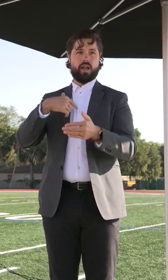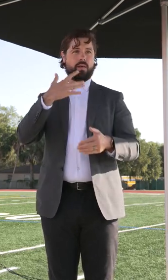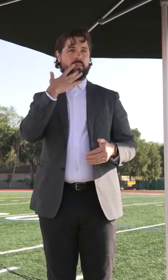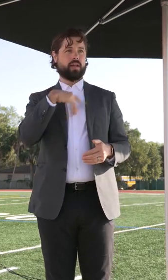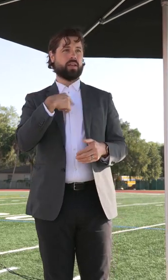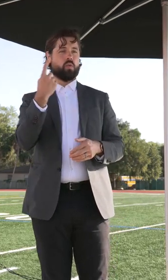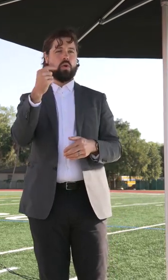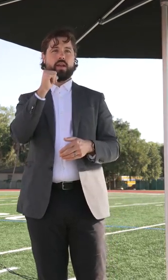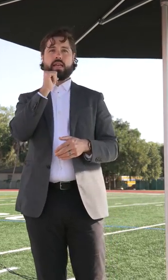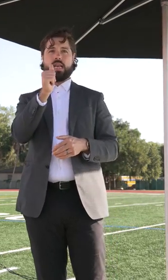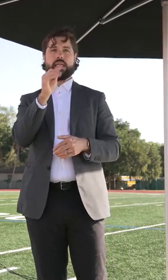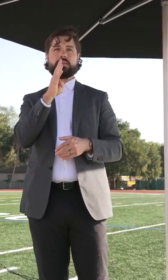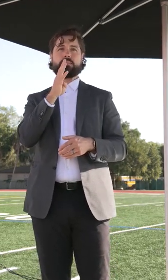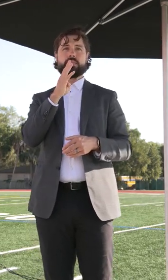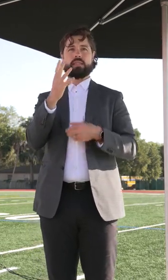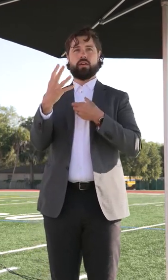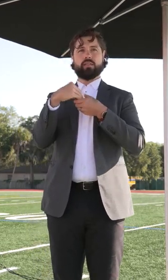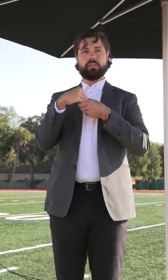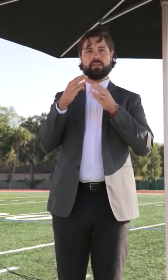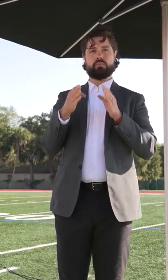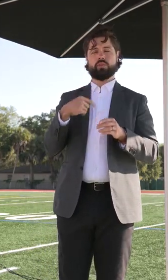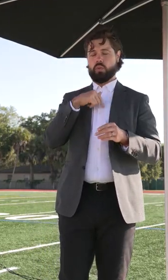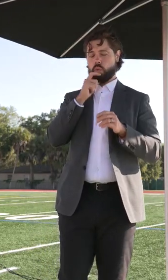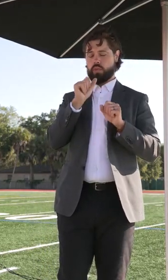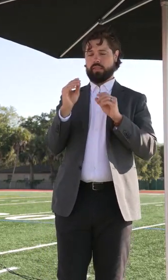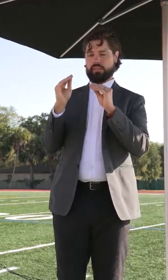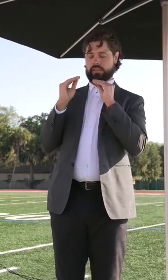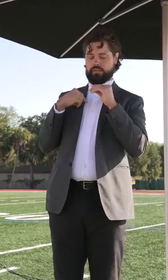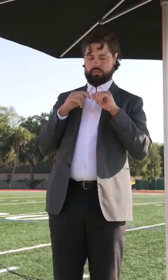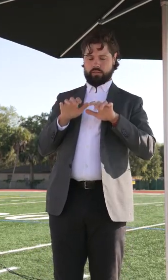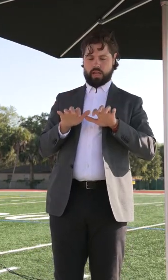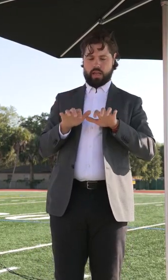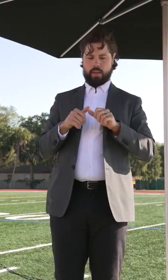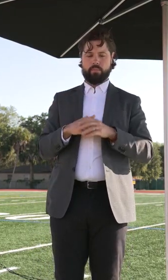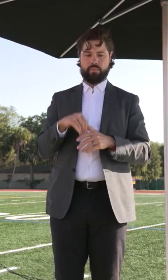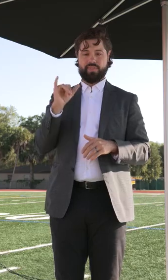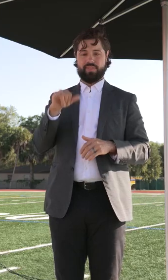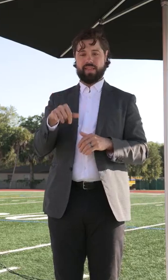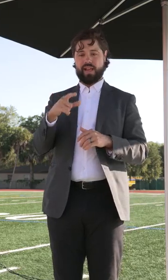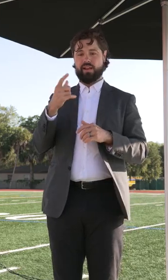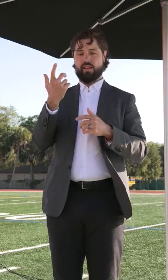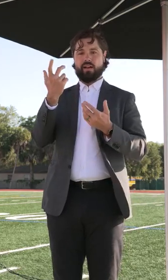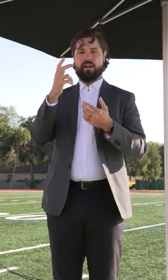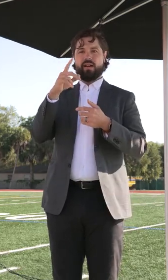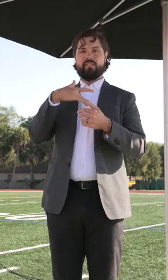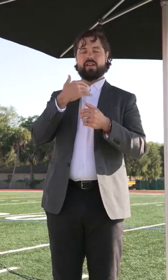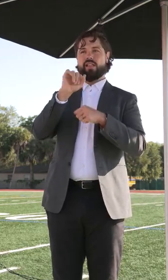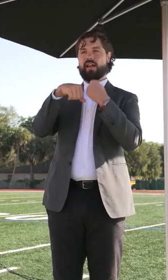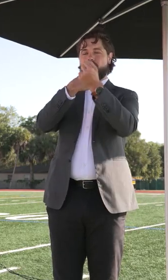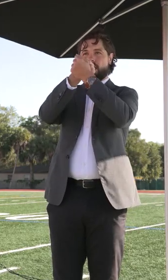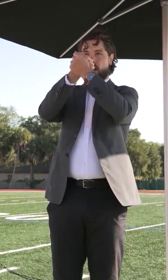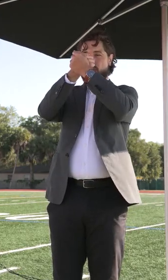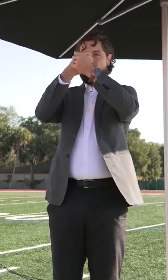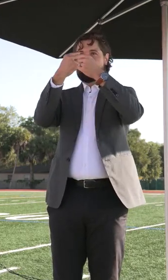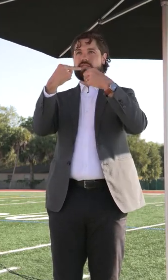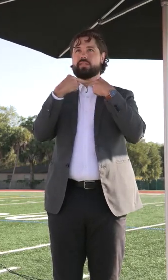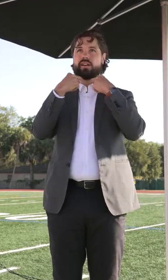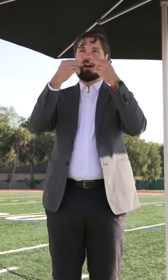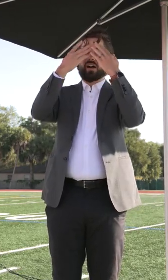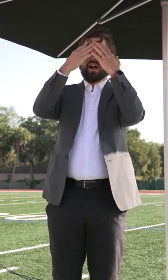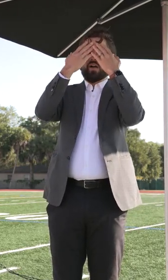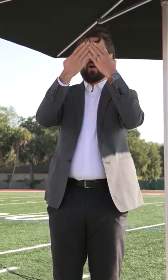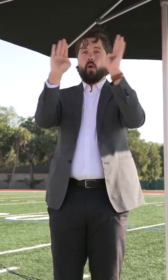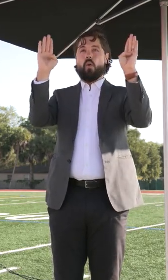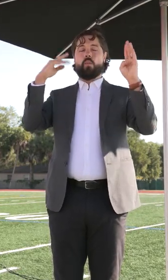taught to type. That one critical intervention unlocked my mind from its silent cage, enabling me to communicate and to